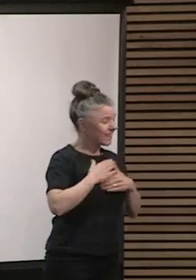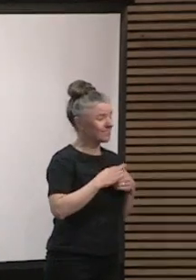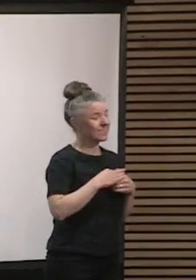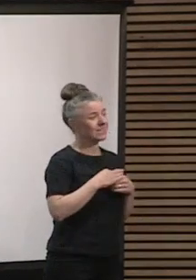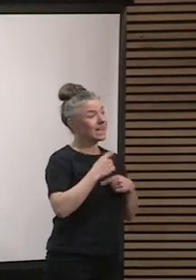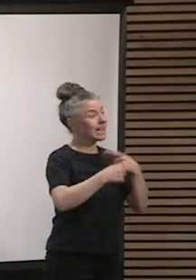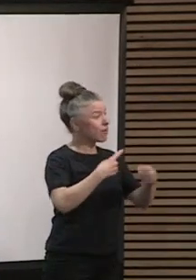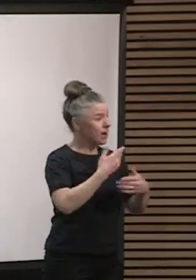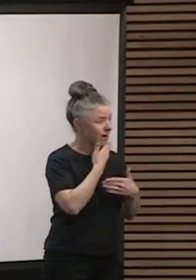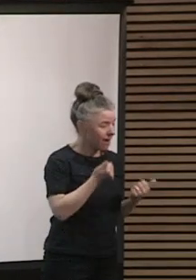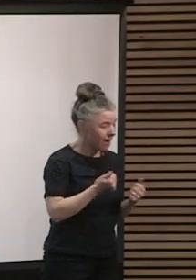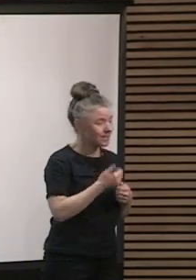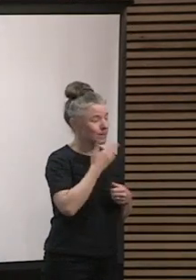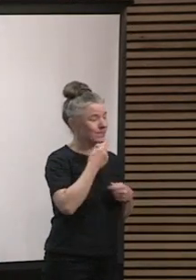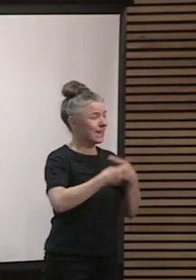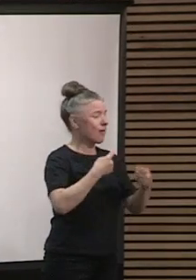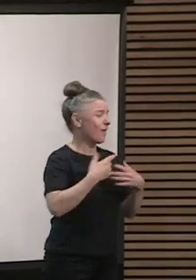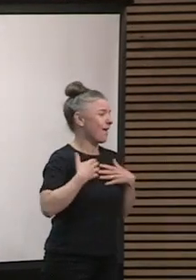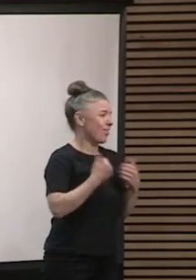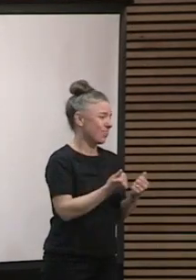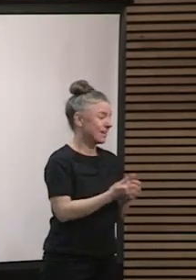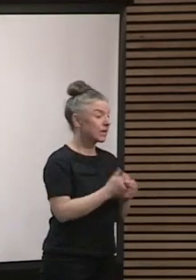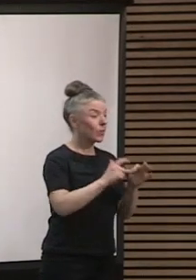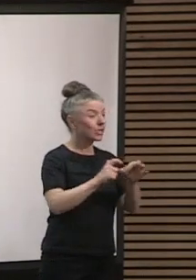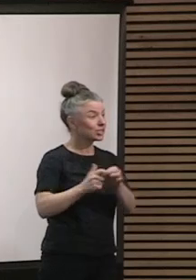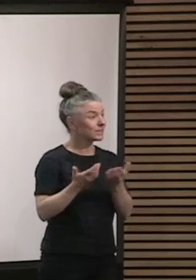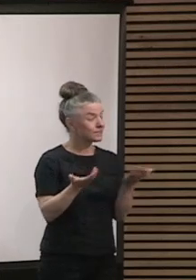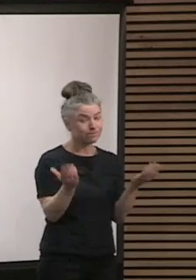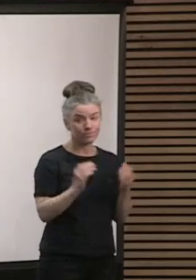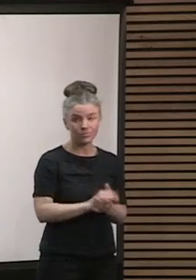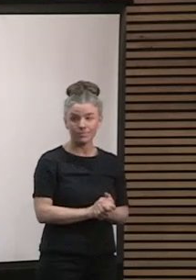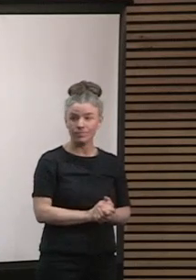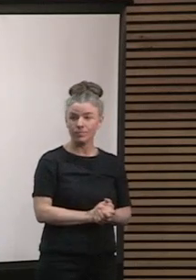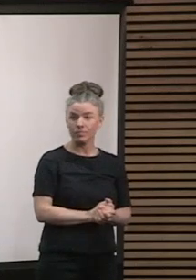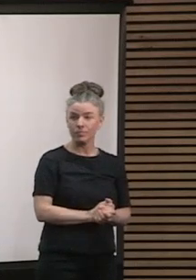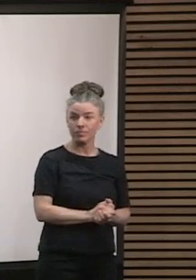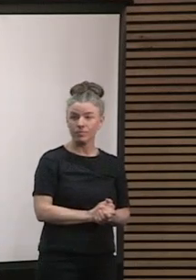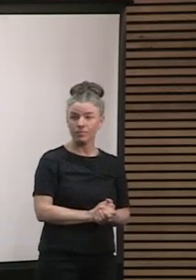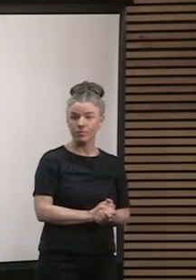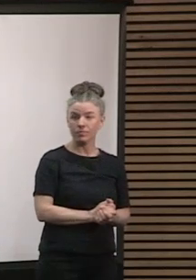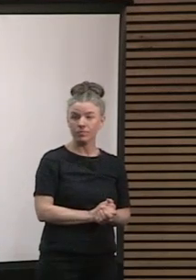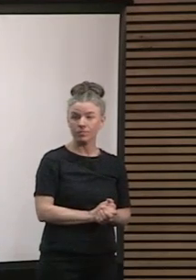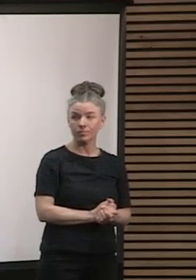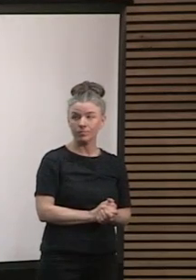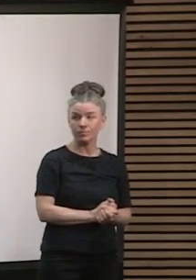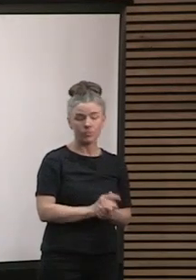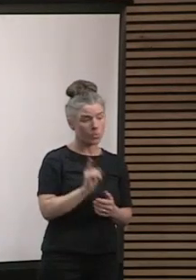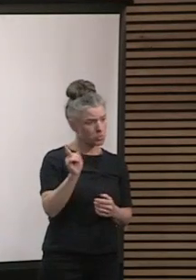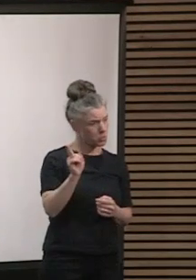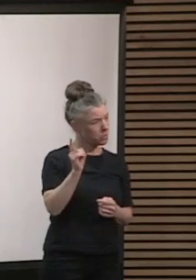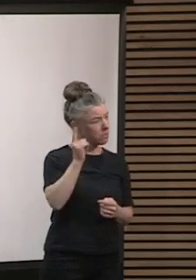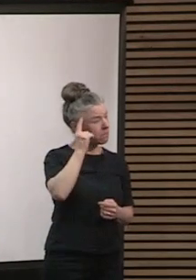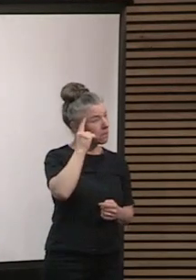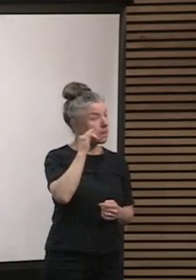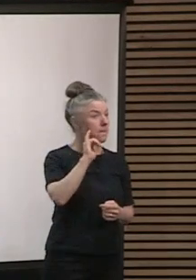stay well, everyone. We're happy to take questions. Jessica. Minister, did you give consideration to an all of North Island level 3, given